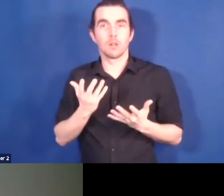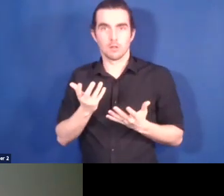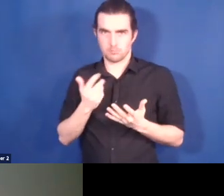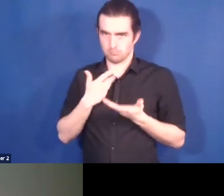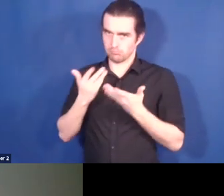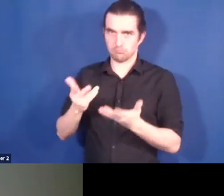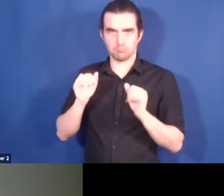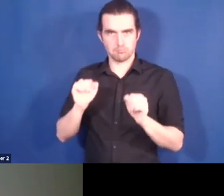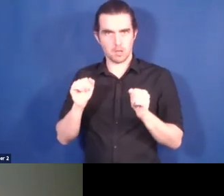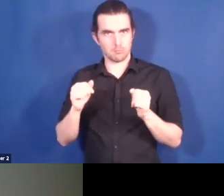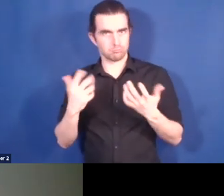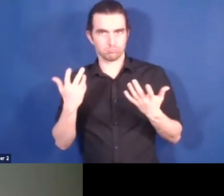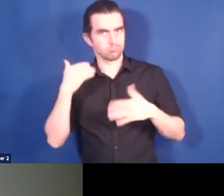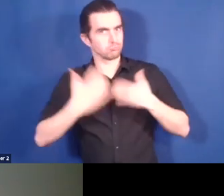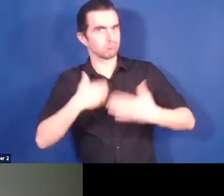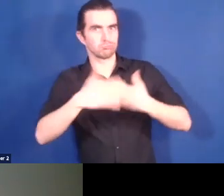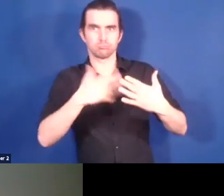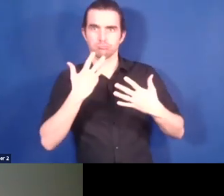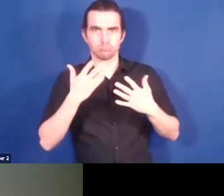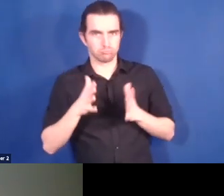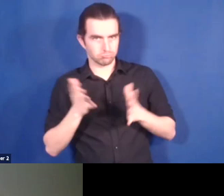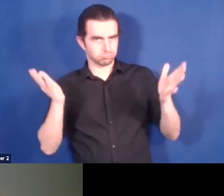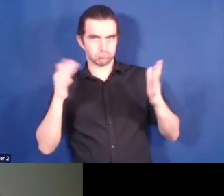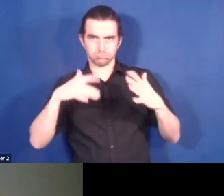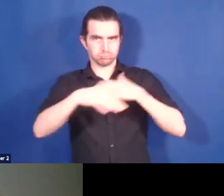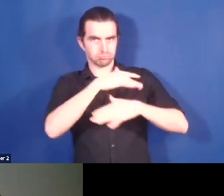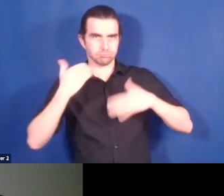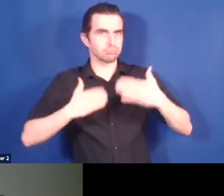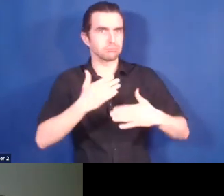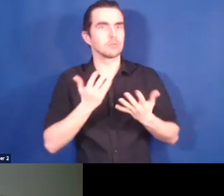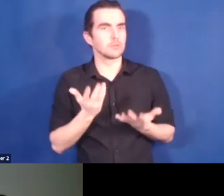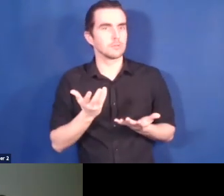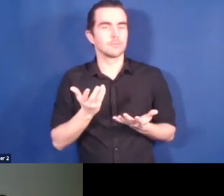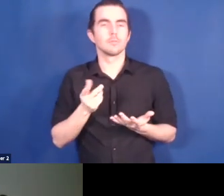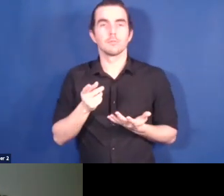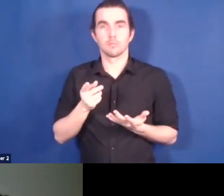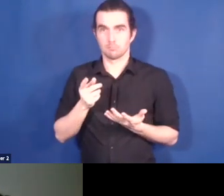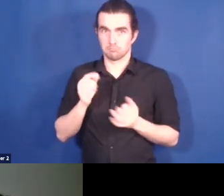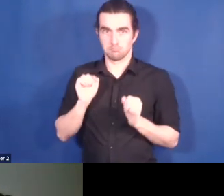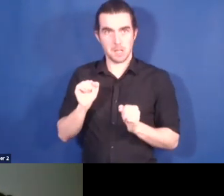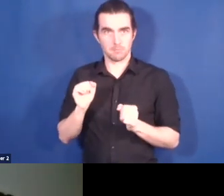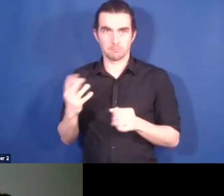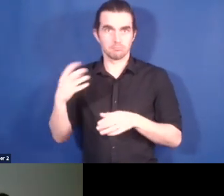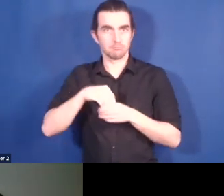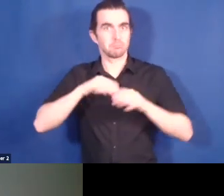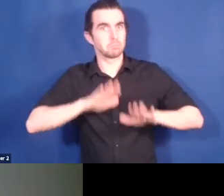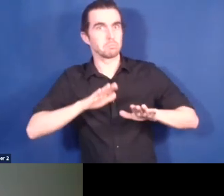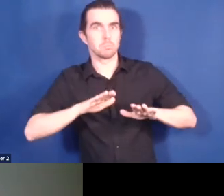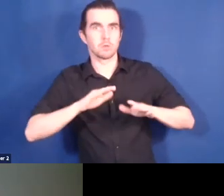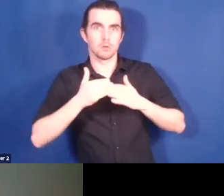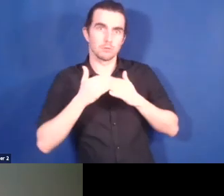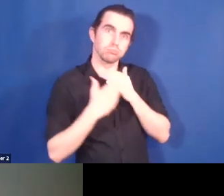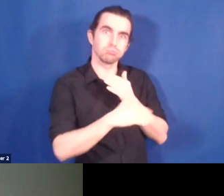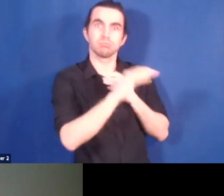is also available in the chat right now. As it relates to resettlement and complementary pathways, there are a few